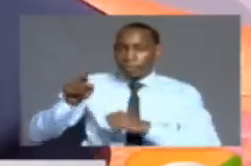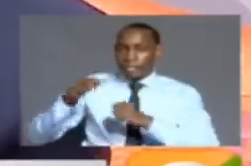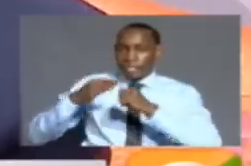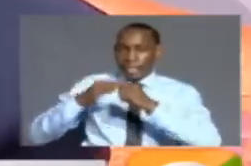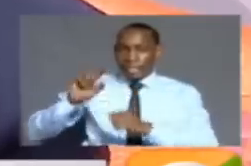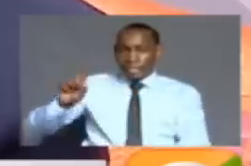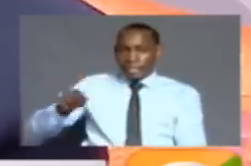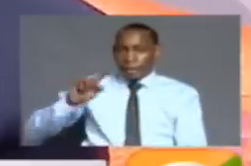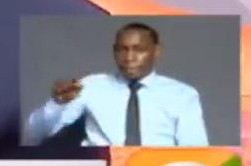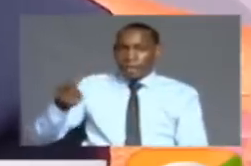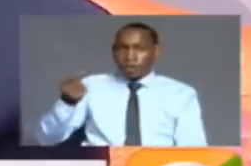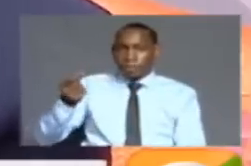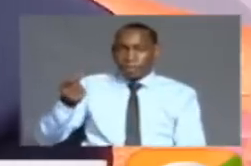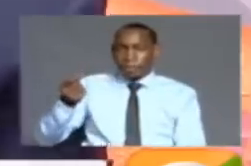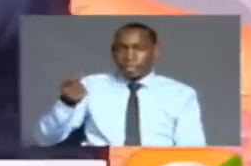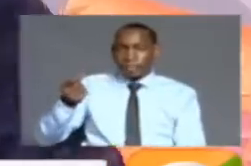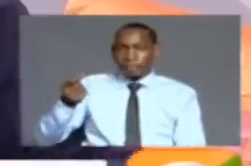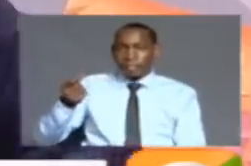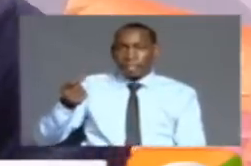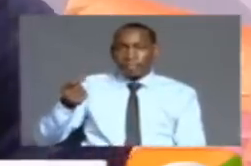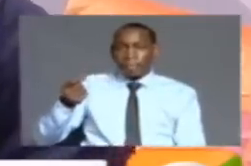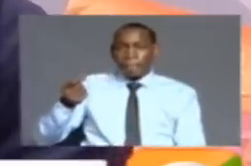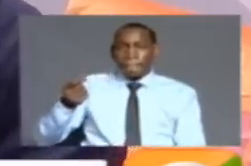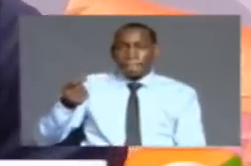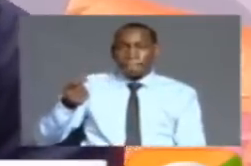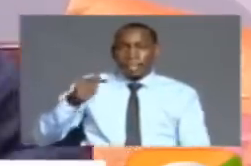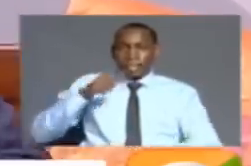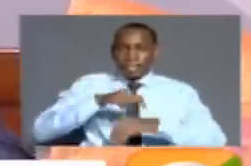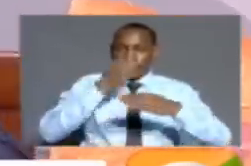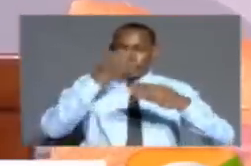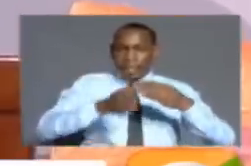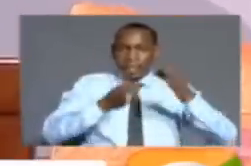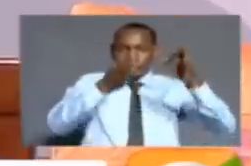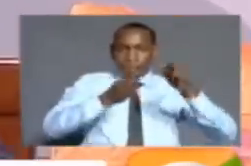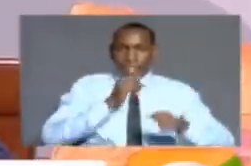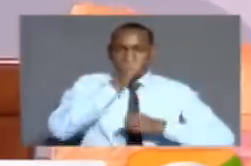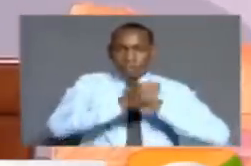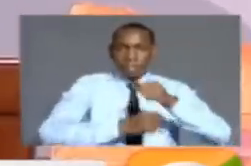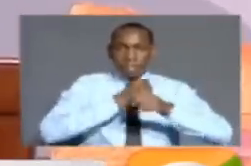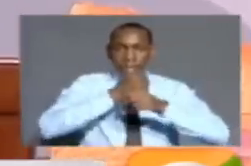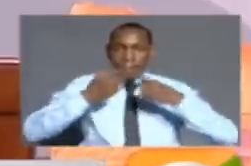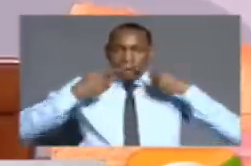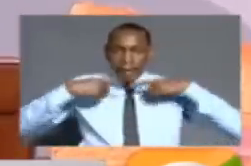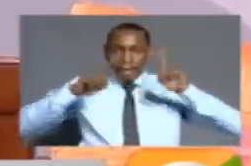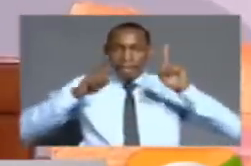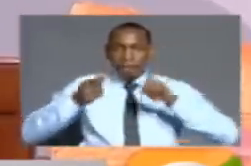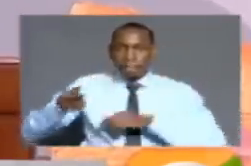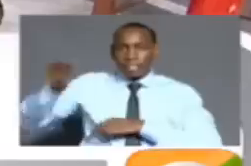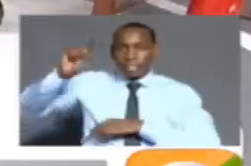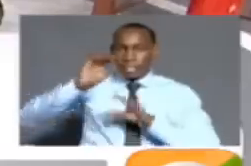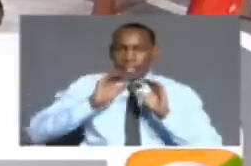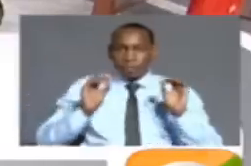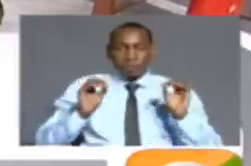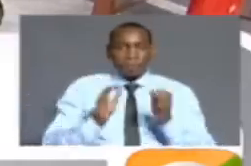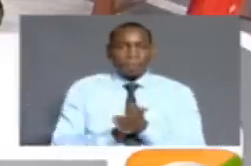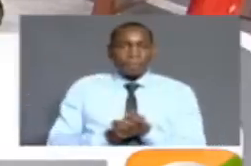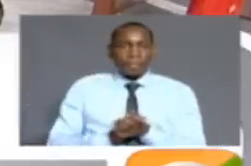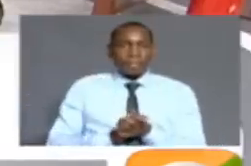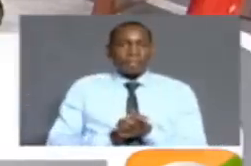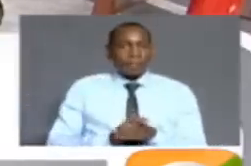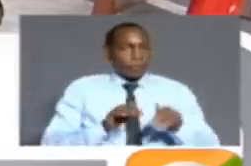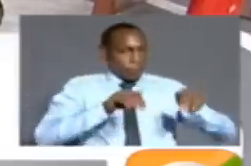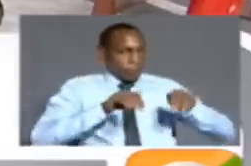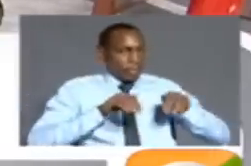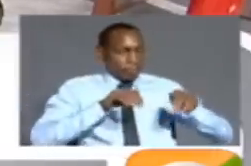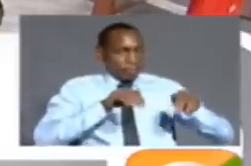million shillings in impress, and at the end of the financial year, they do not declare that interest. But Makueni is supposed to be top